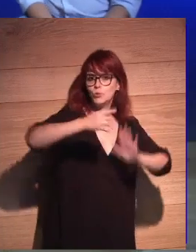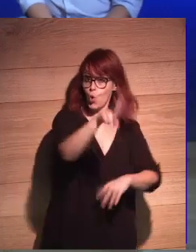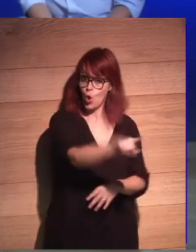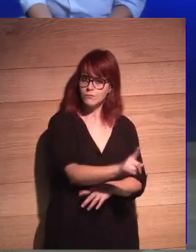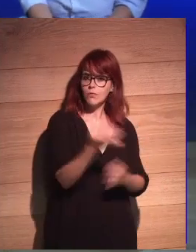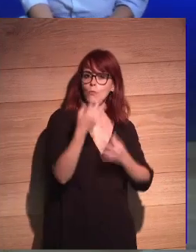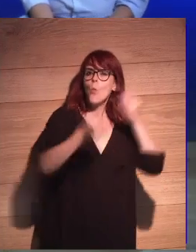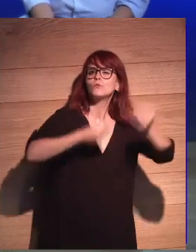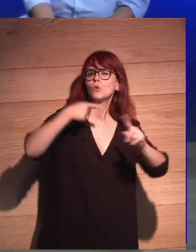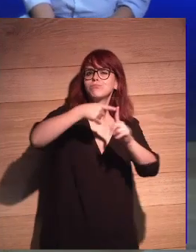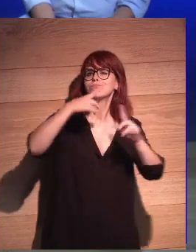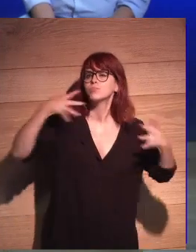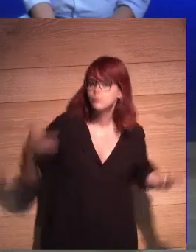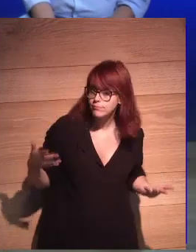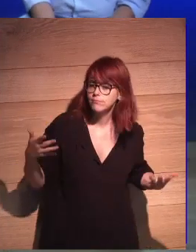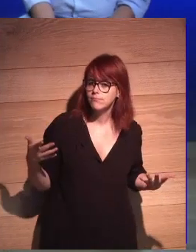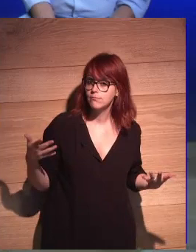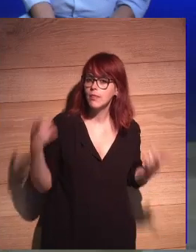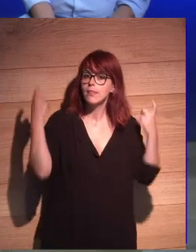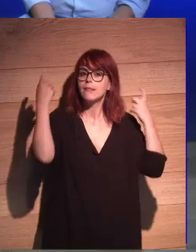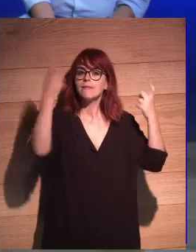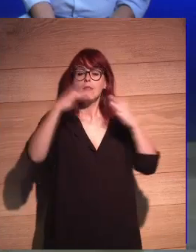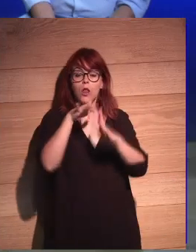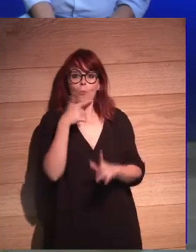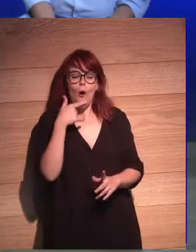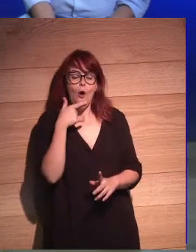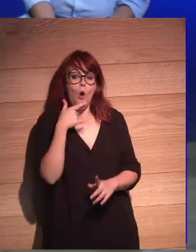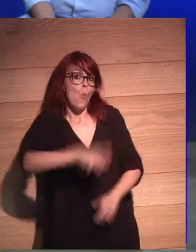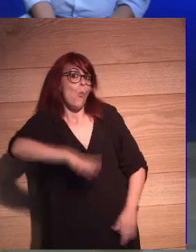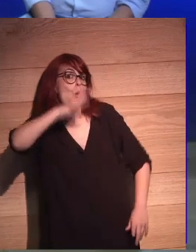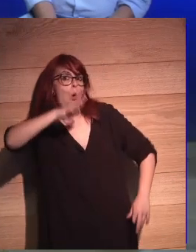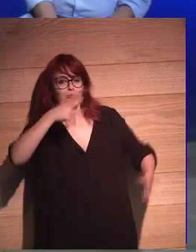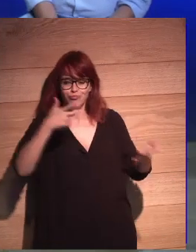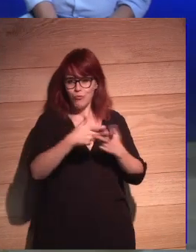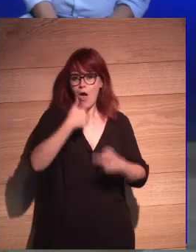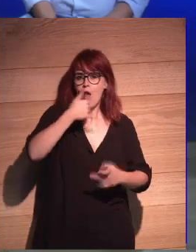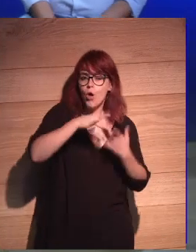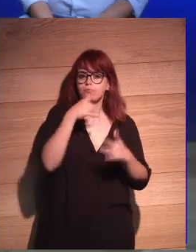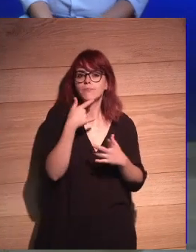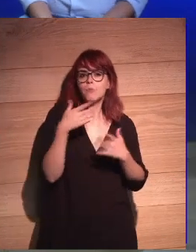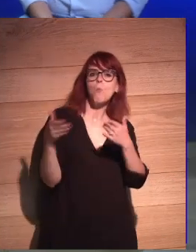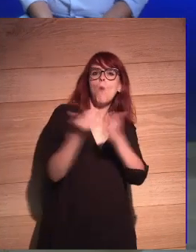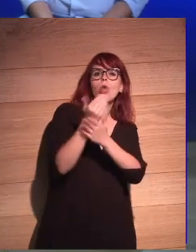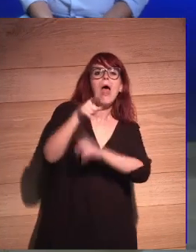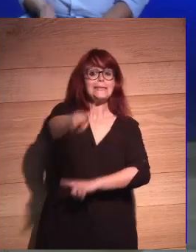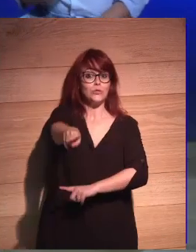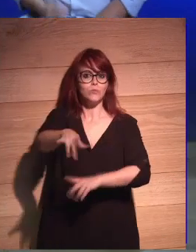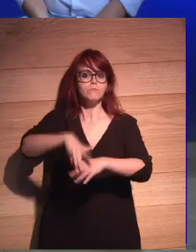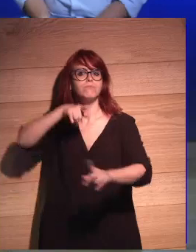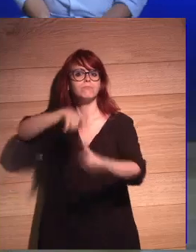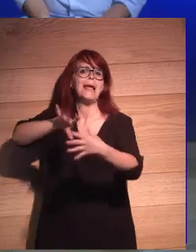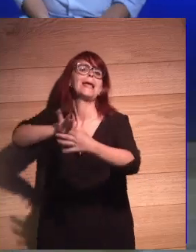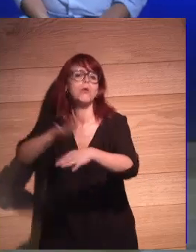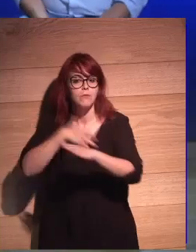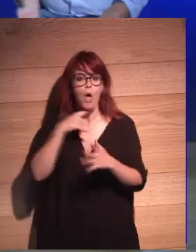need to do to teach people that they need to overpass technology and just use